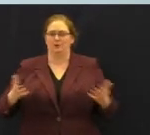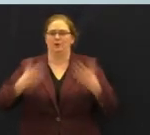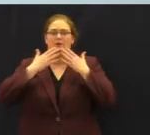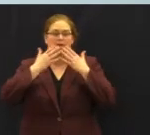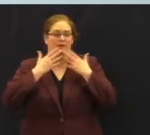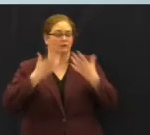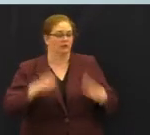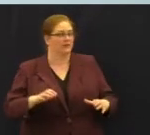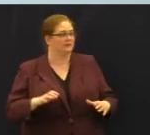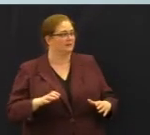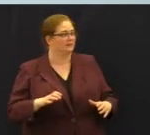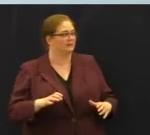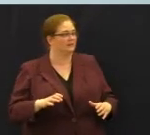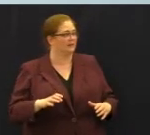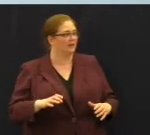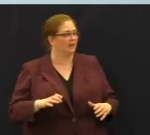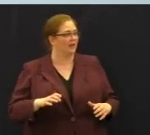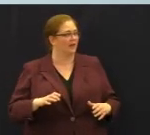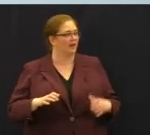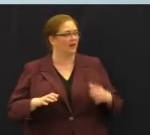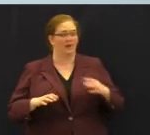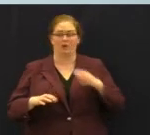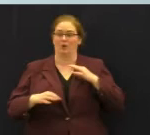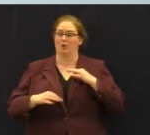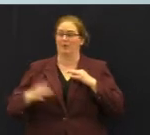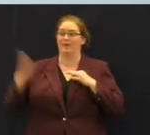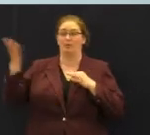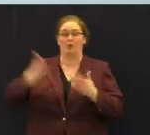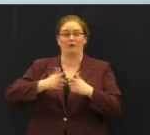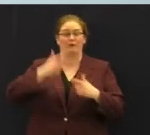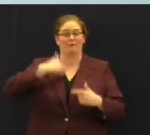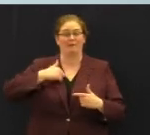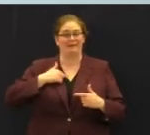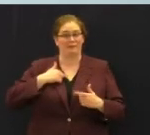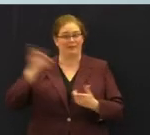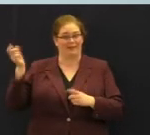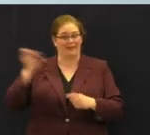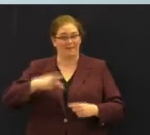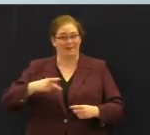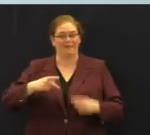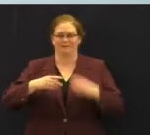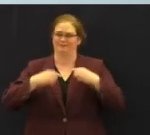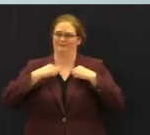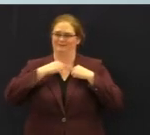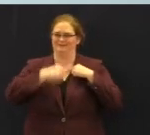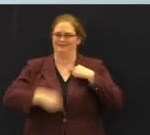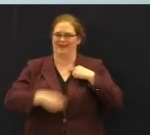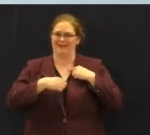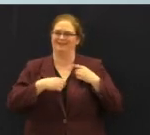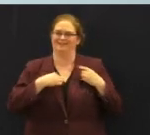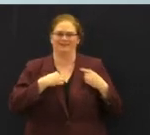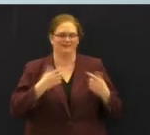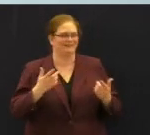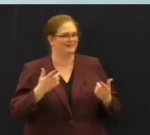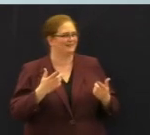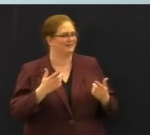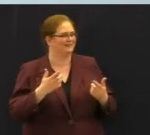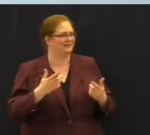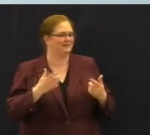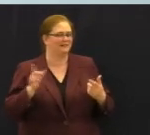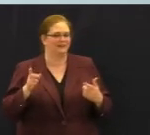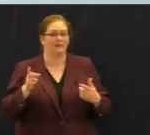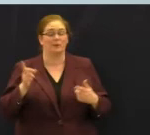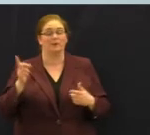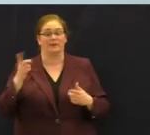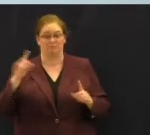to, and actually, the one thing they brought me this tie from Ireland. That was, that was the one thing that, the trip, when they